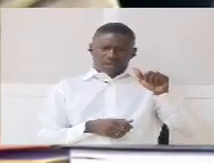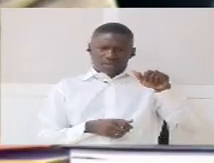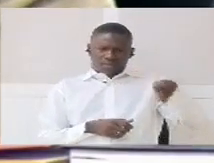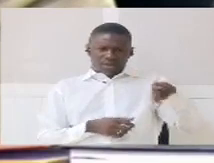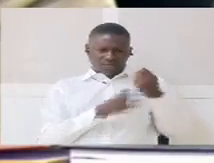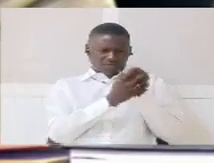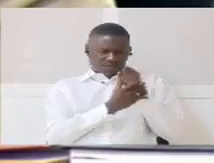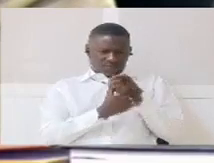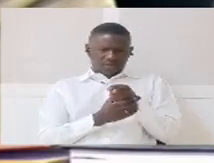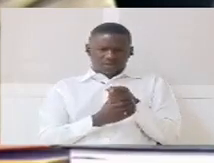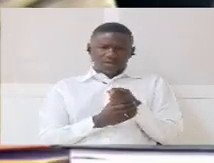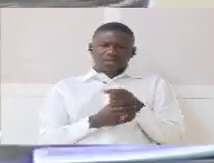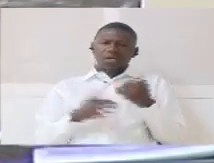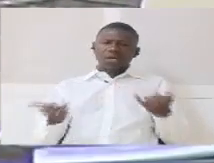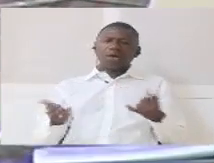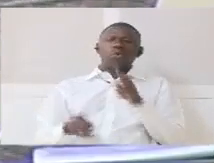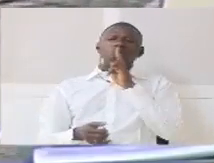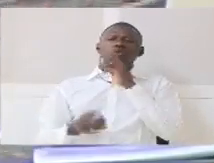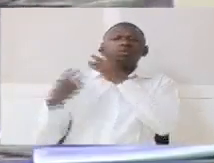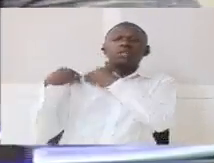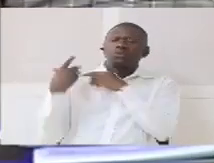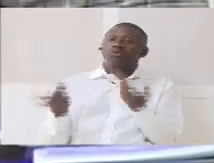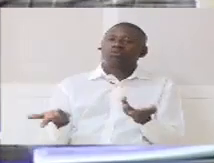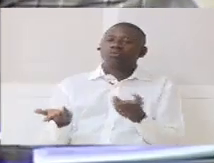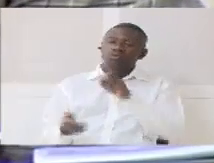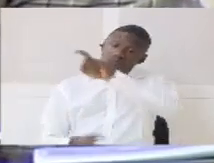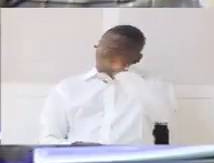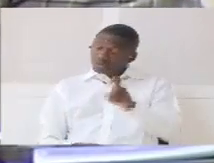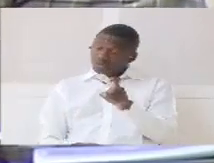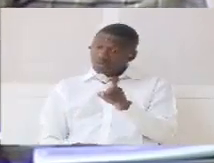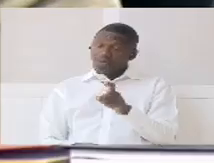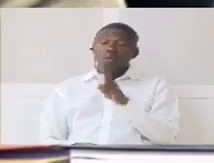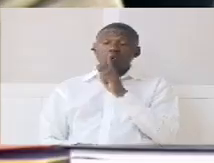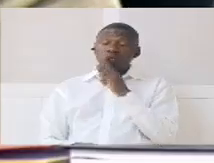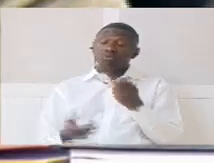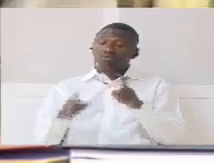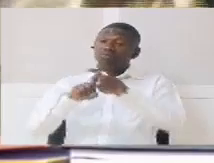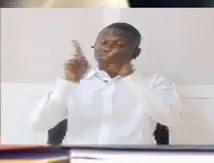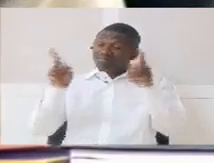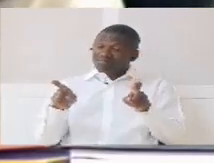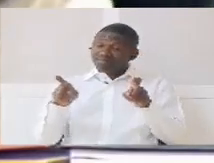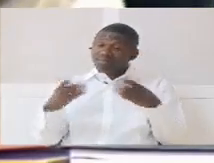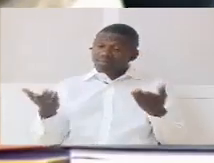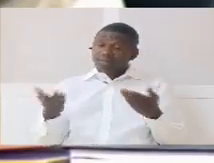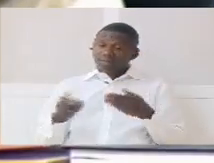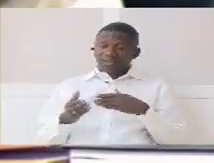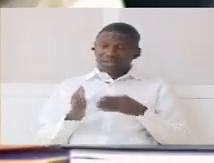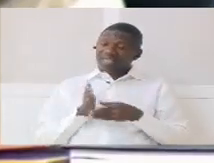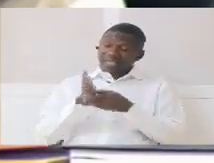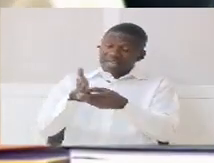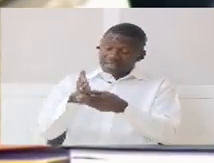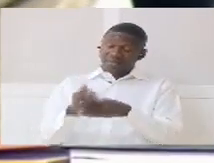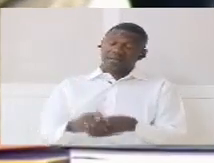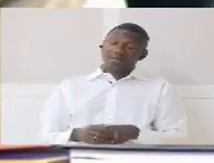then is responsible? Jamal responsible to say? Yes. Who is responsible? The head. The head. And who was